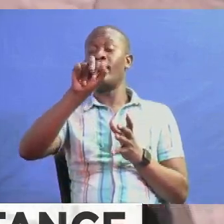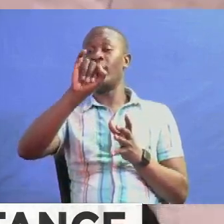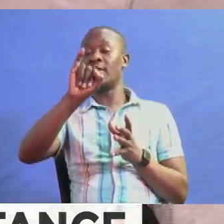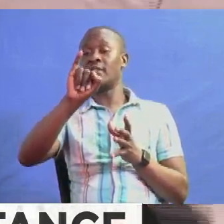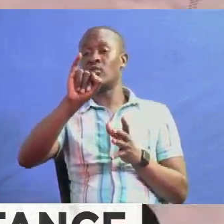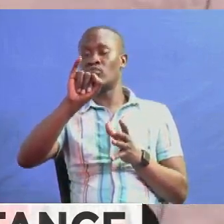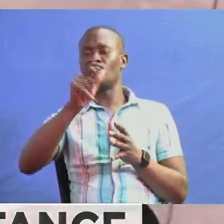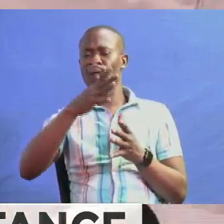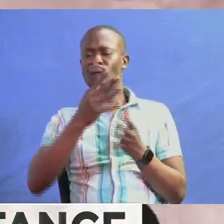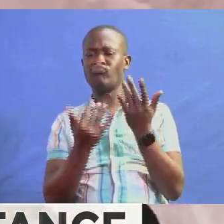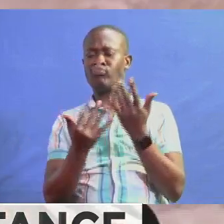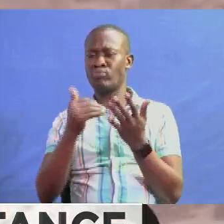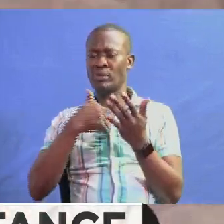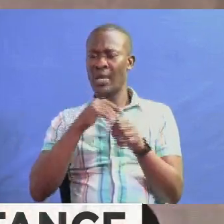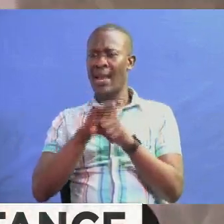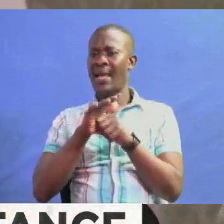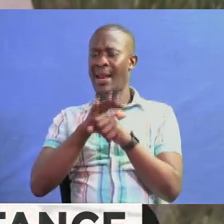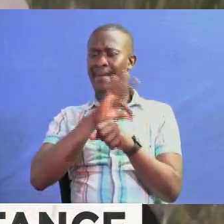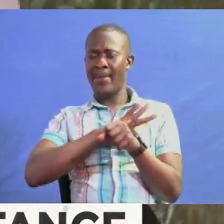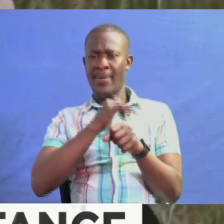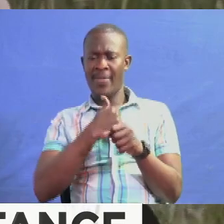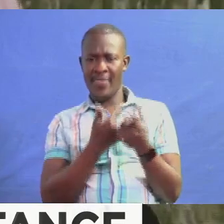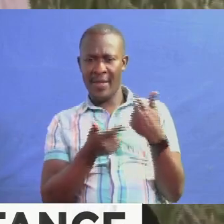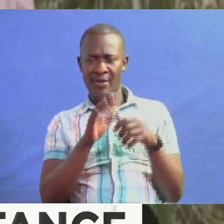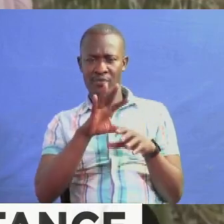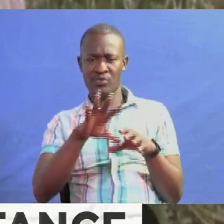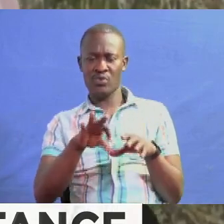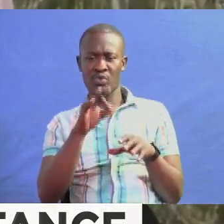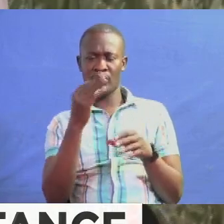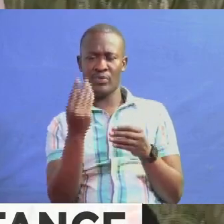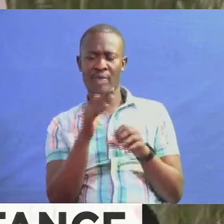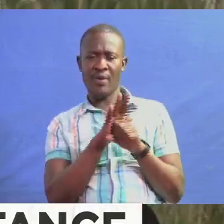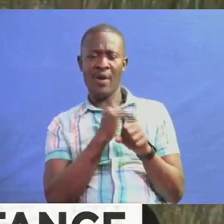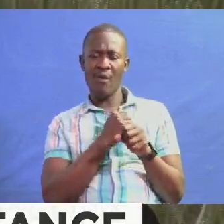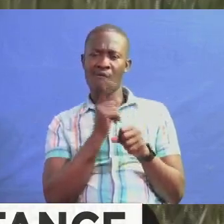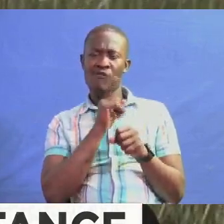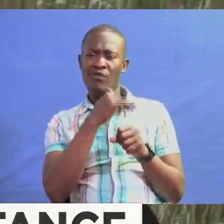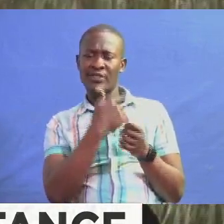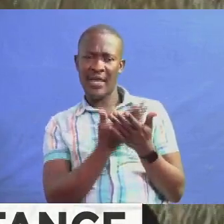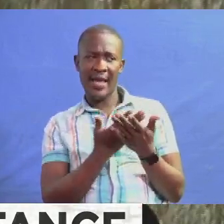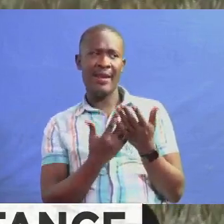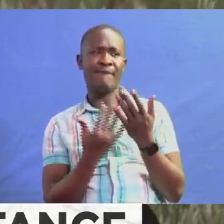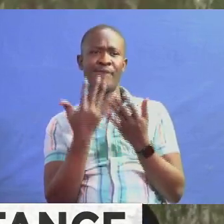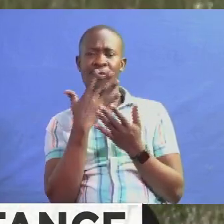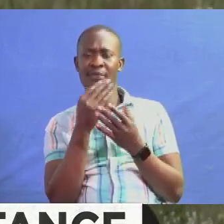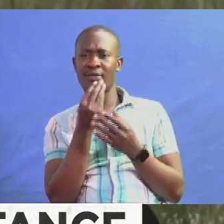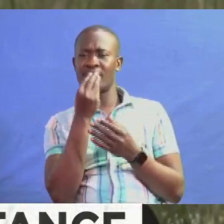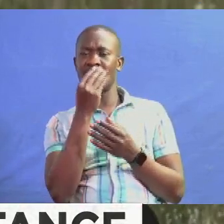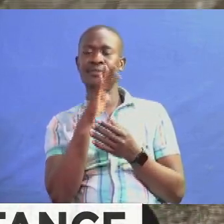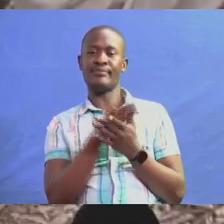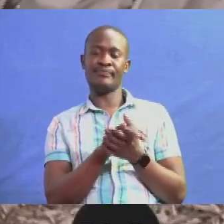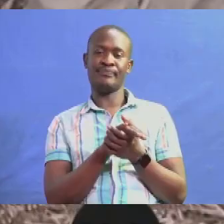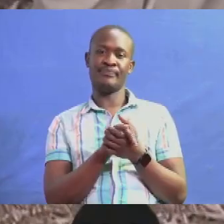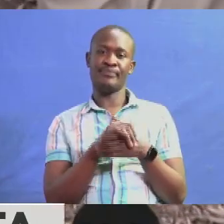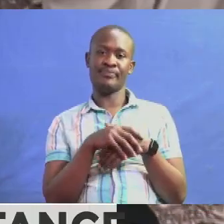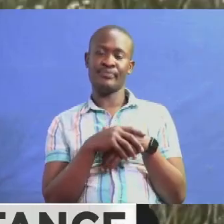unlikely to burn and so beneficial that Ravage scoops up a handful of decomposed chips and breathes them in. That's the